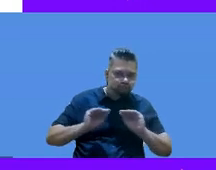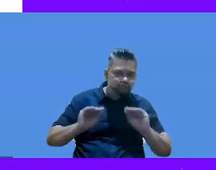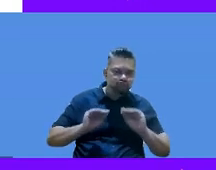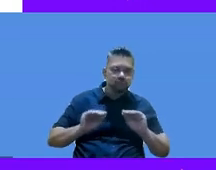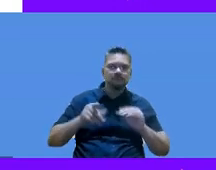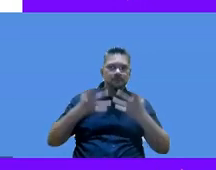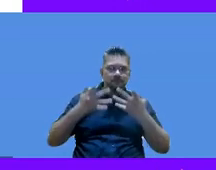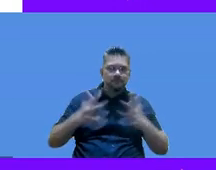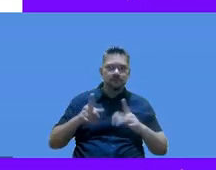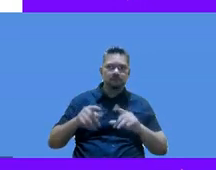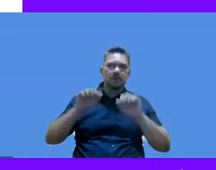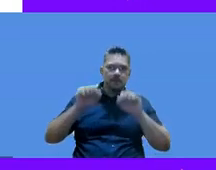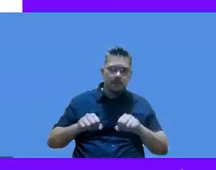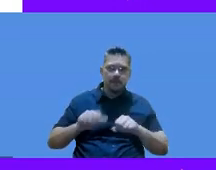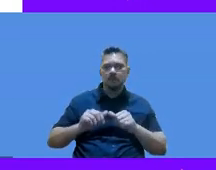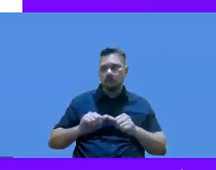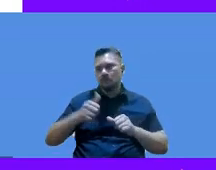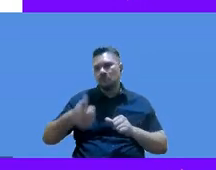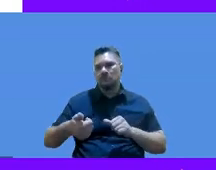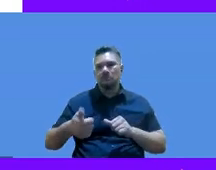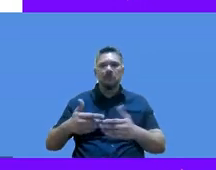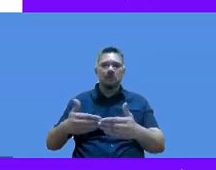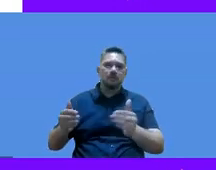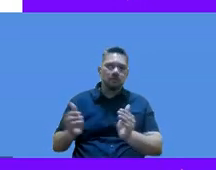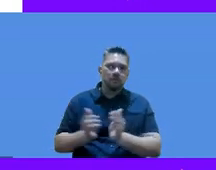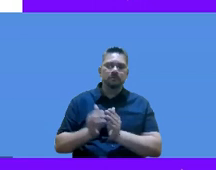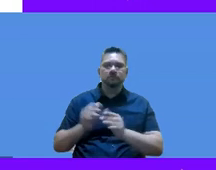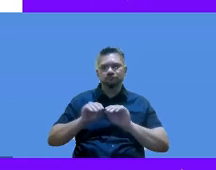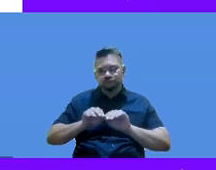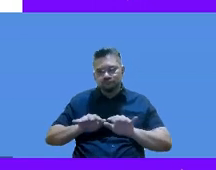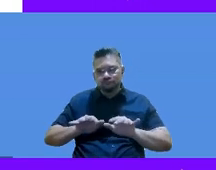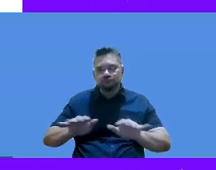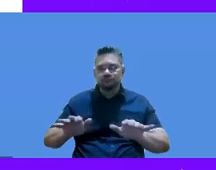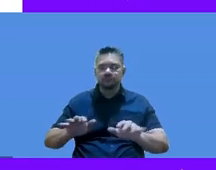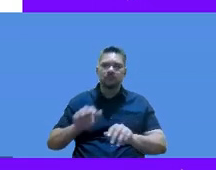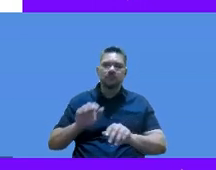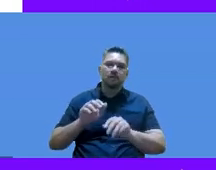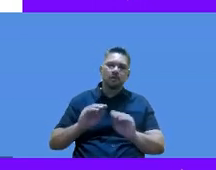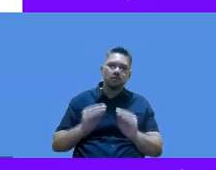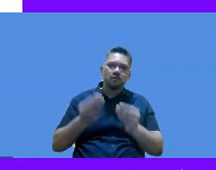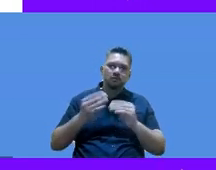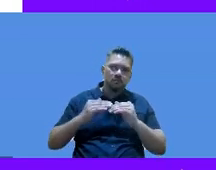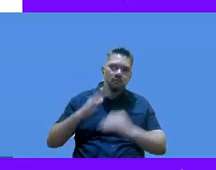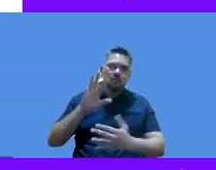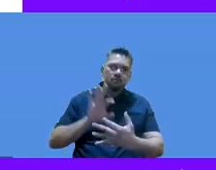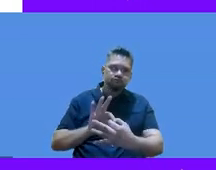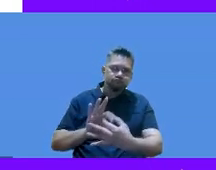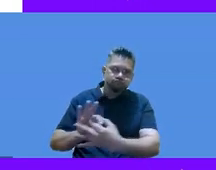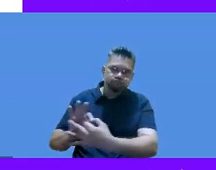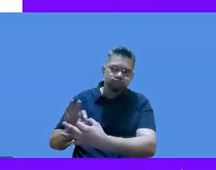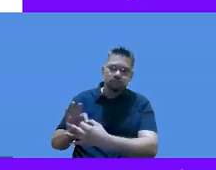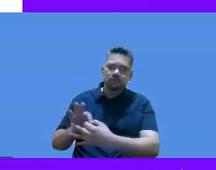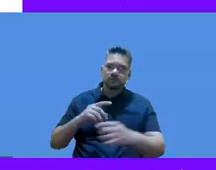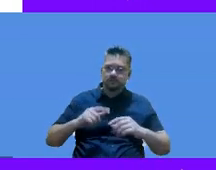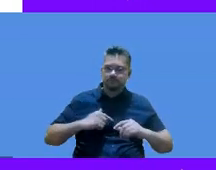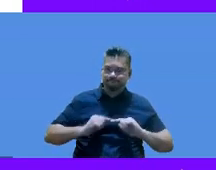young people to think about what do they want? What are their messages? How can you really be an amplifier for their priorities and